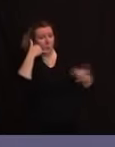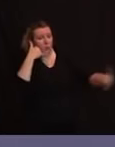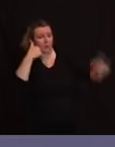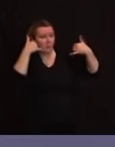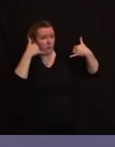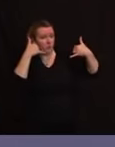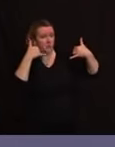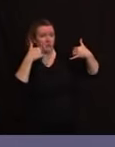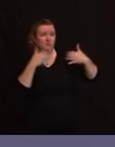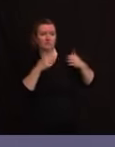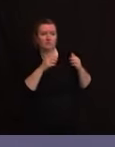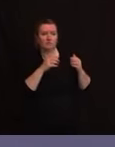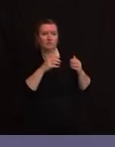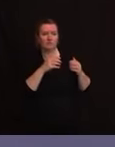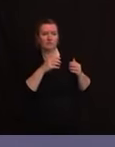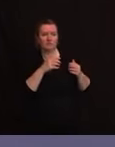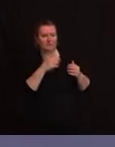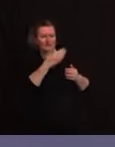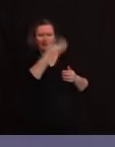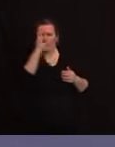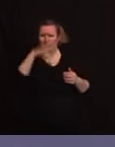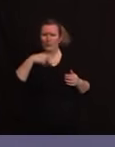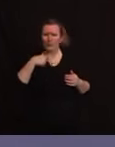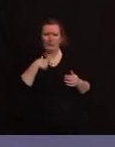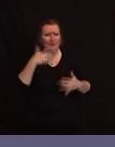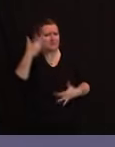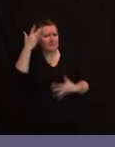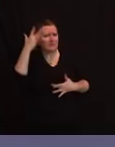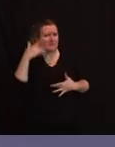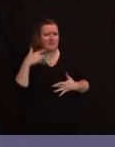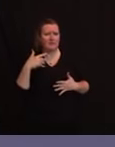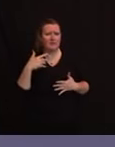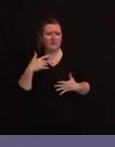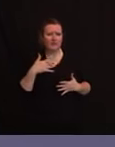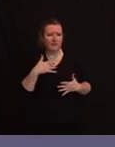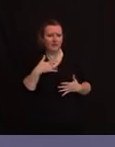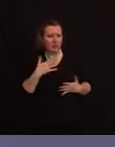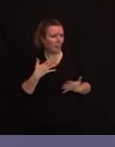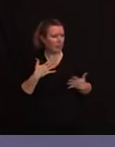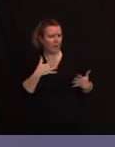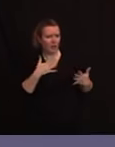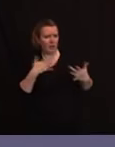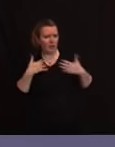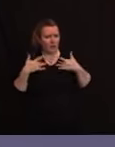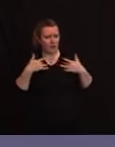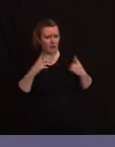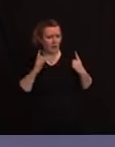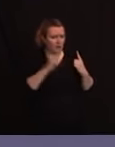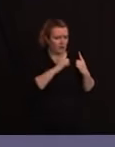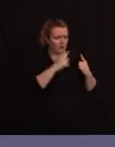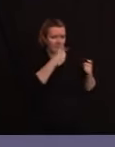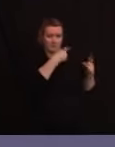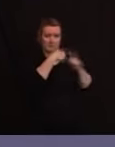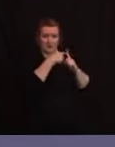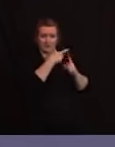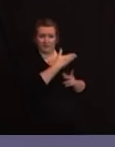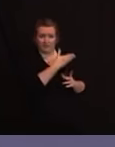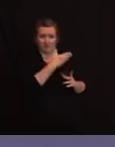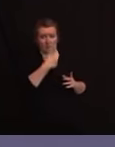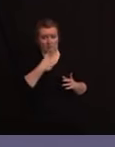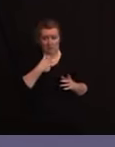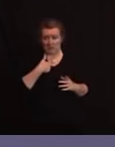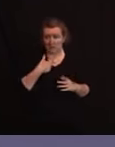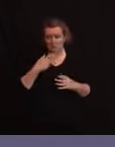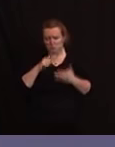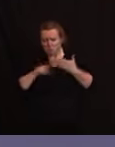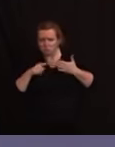any knowledge that he may have. So the minute he took the test or suspected he had been around people, again, he was not symptomatic, and thank God